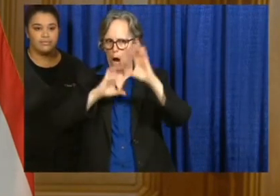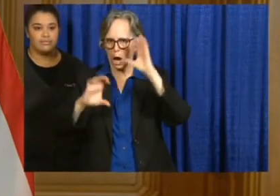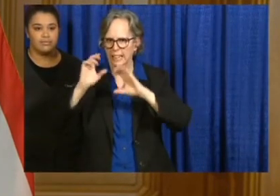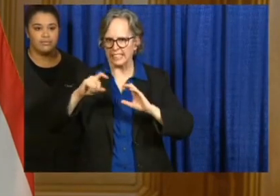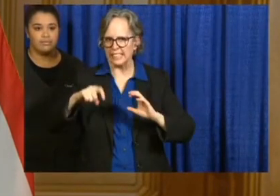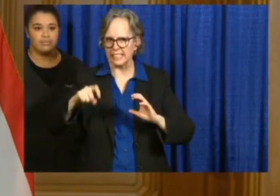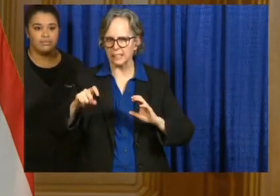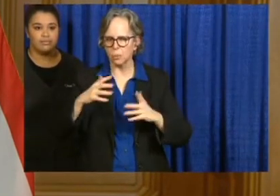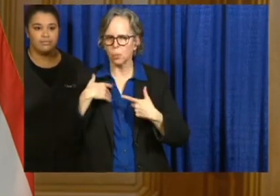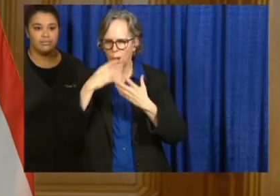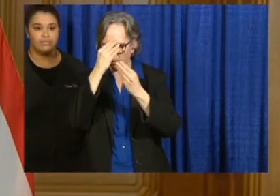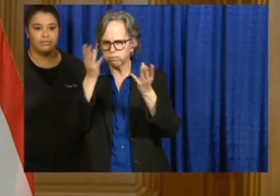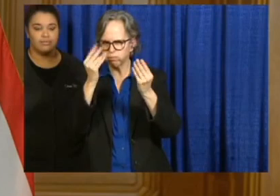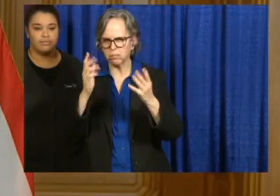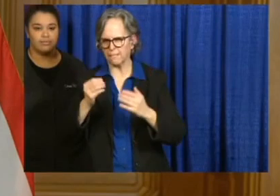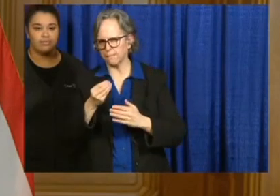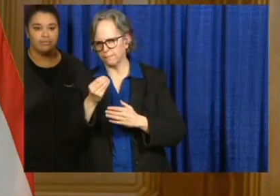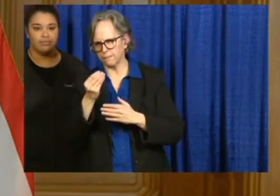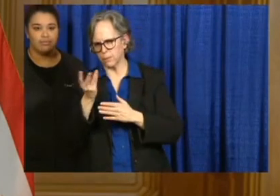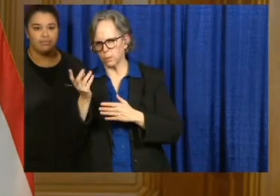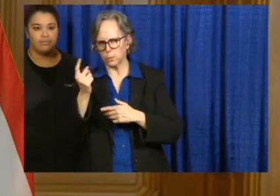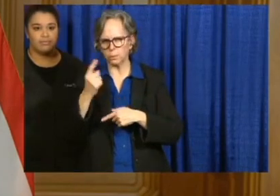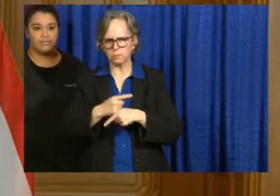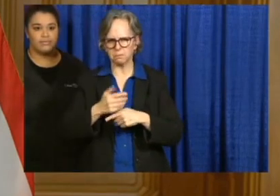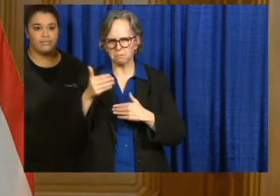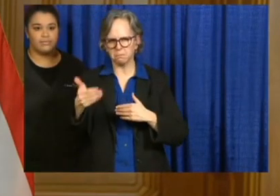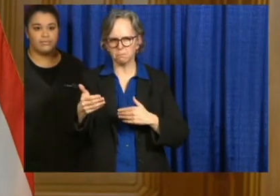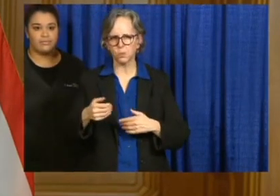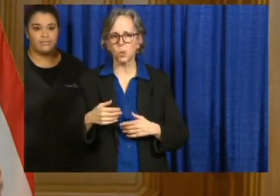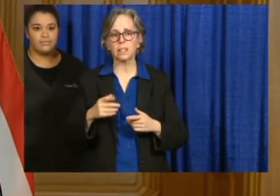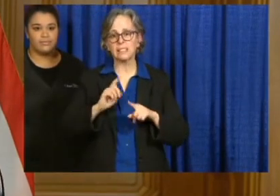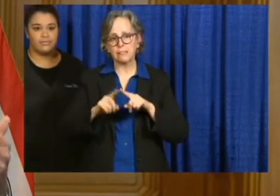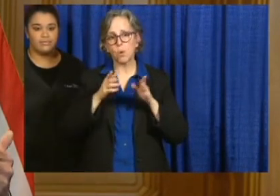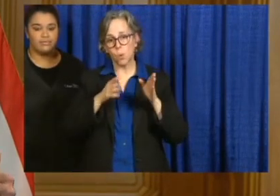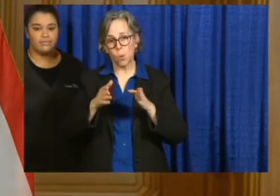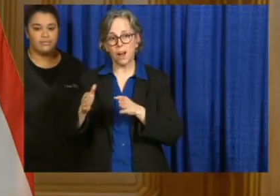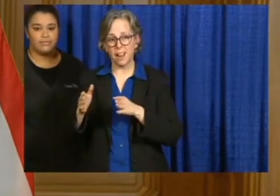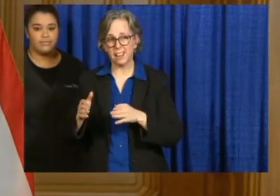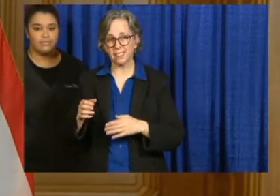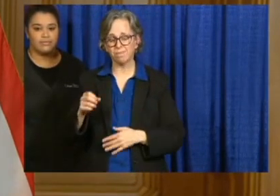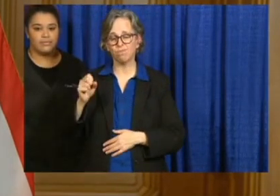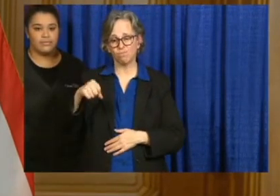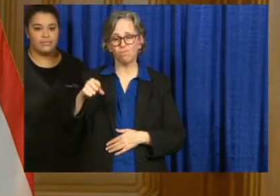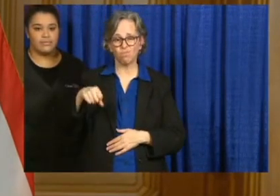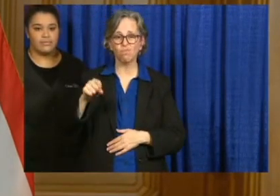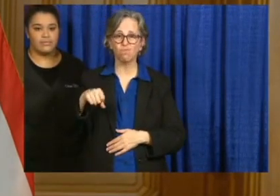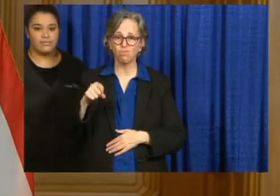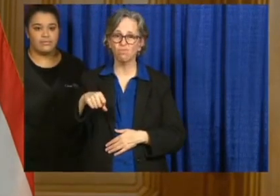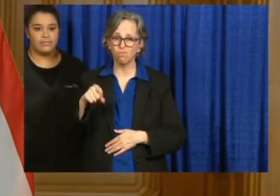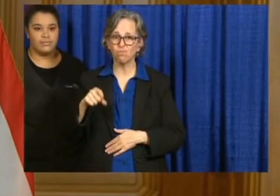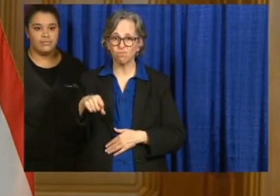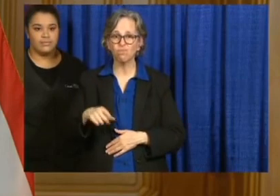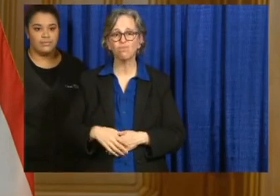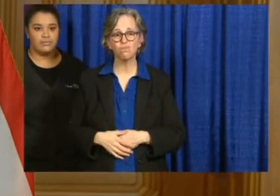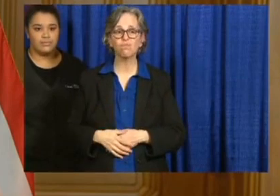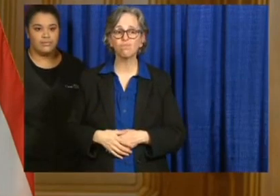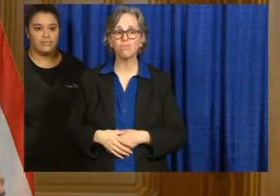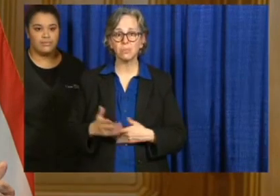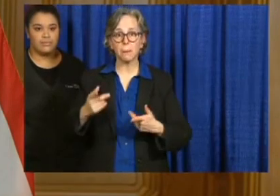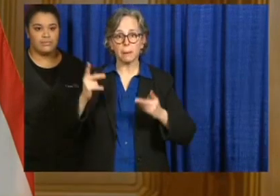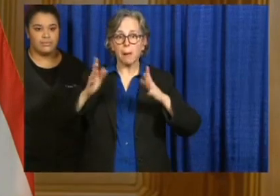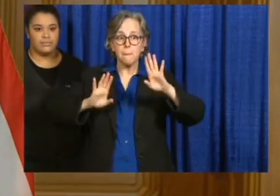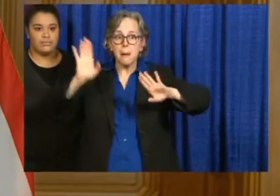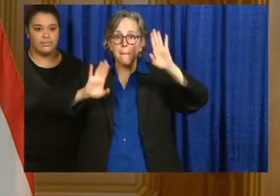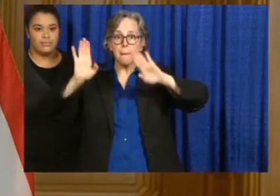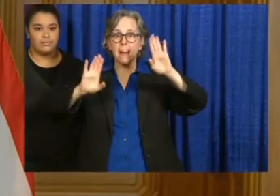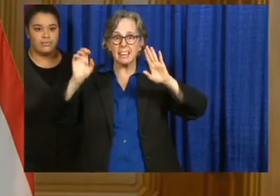So, but again, a lot of different ways to do it. We can go on the market, which we're doing, but we also have the ability